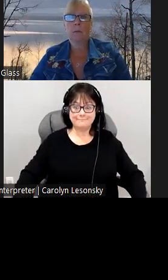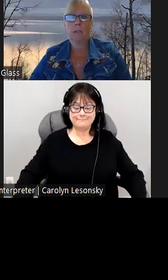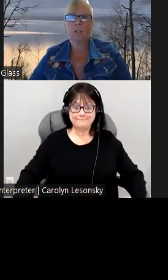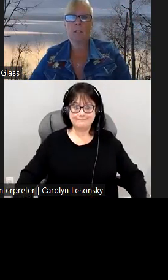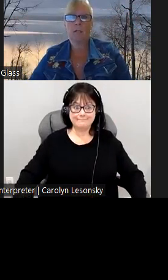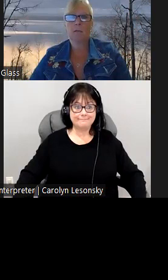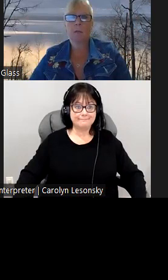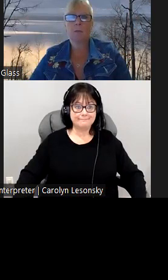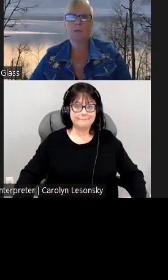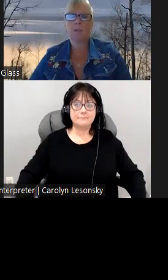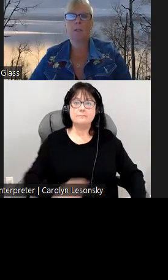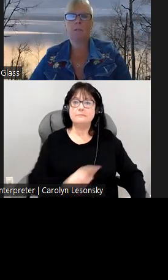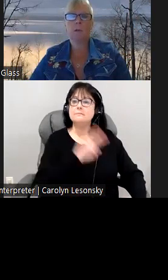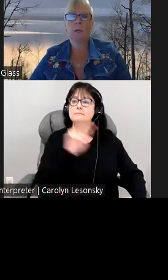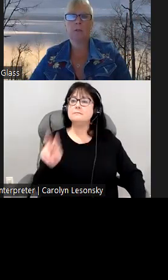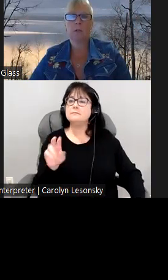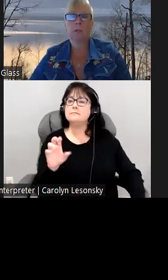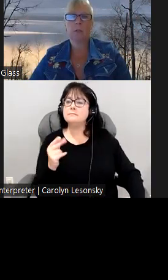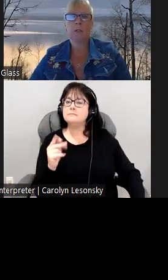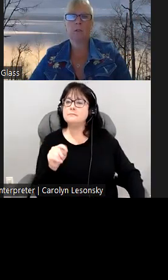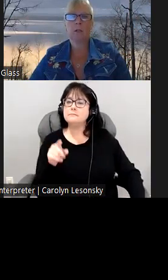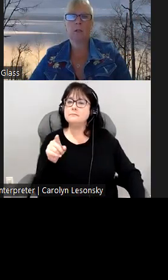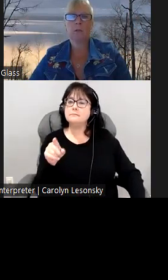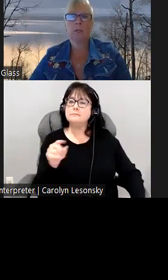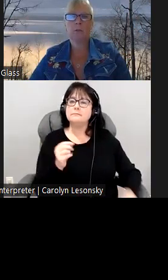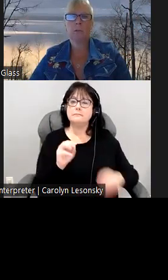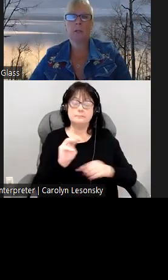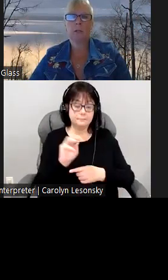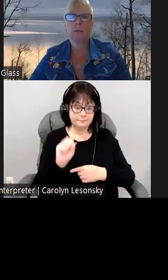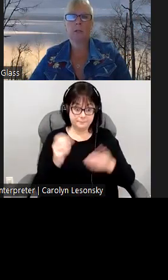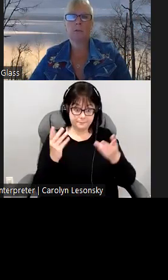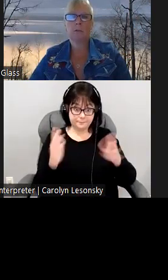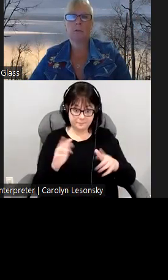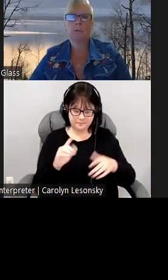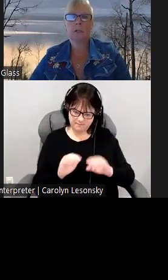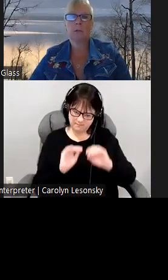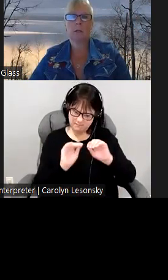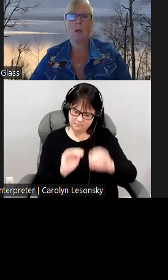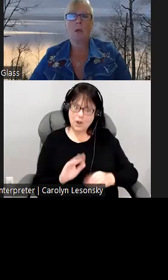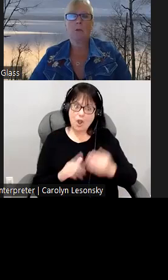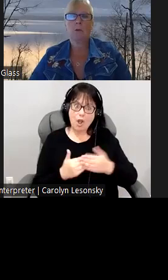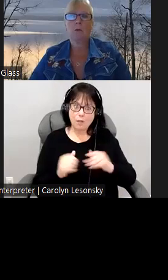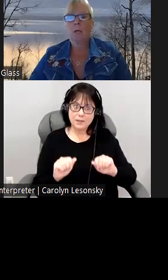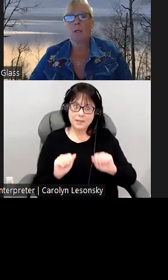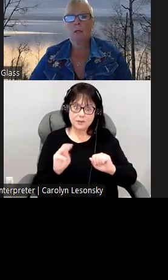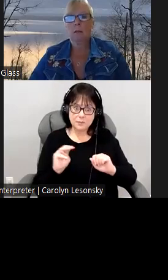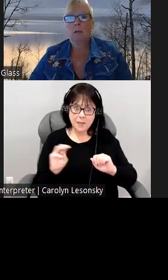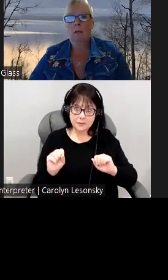Going back to the chat just for a second, when it refers to completion of all milestones, are expected to enter all potential milestones and have the learner complete them all.